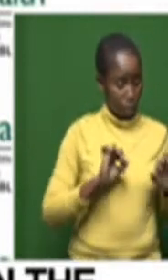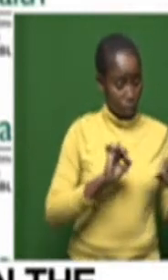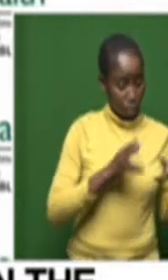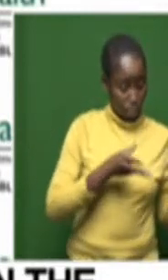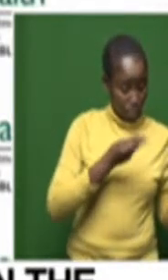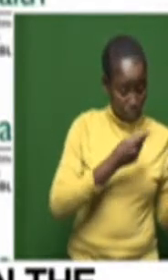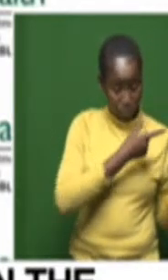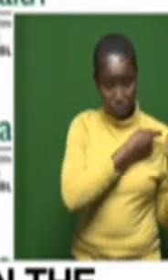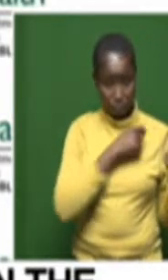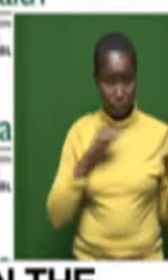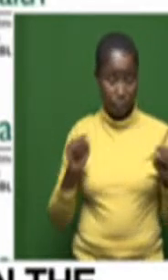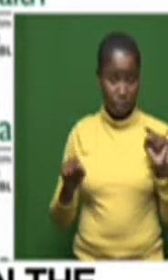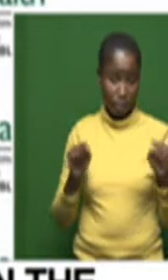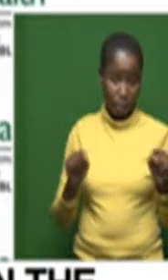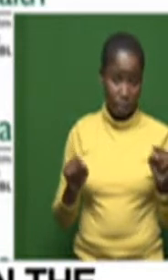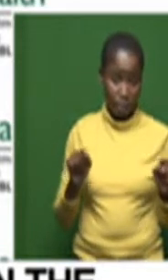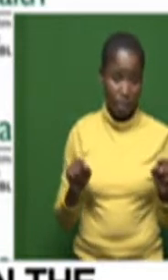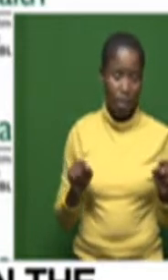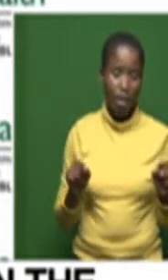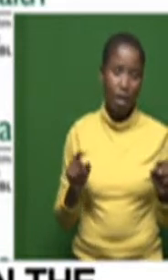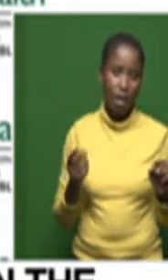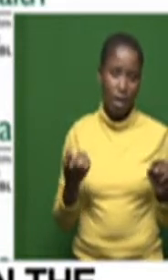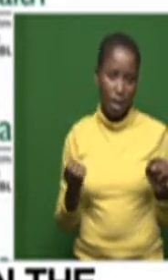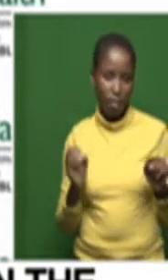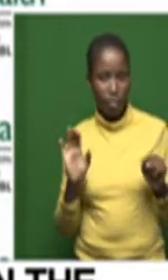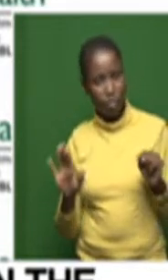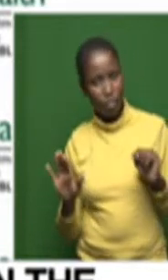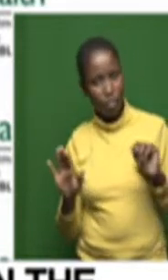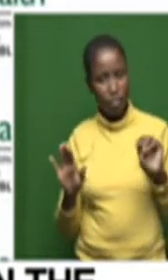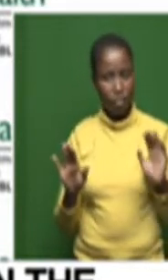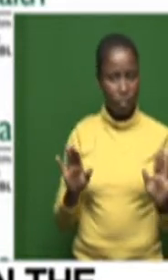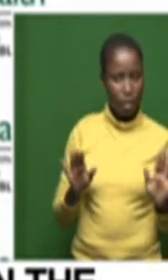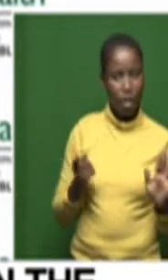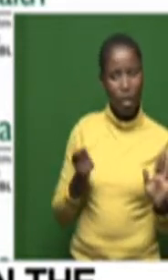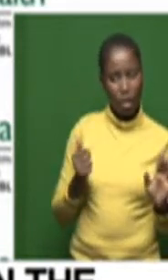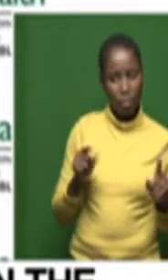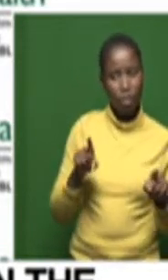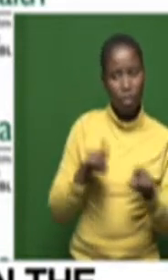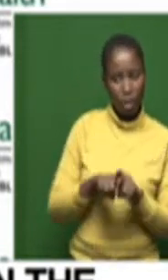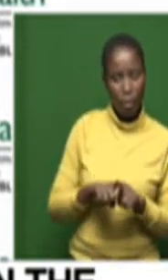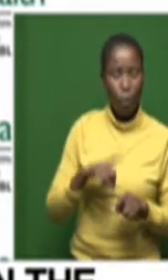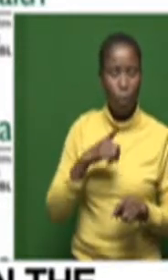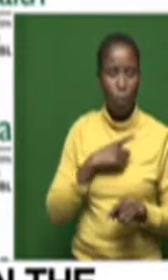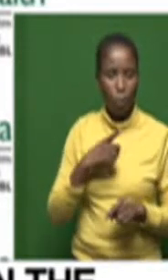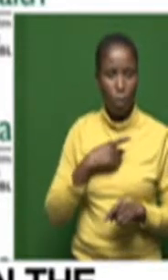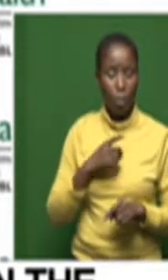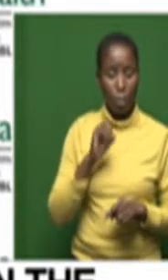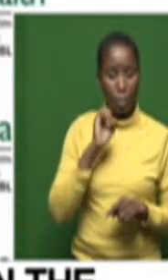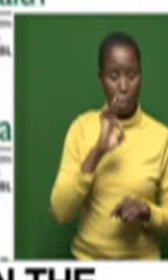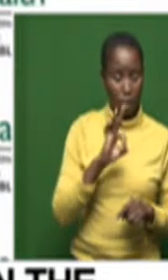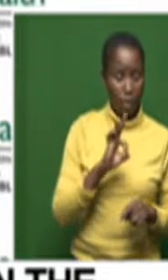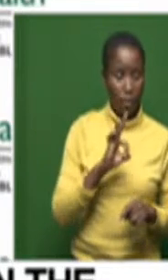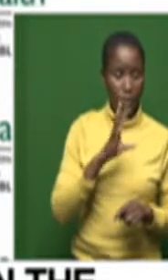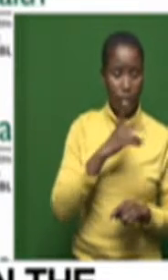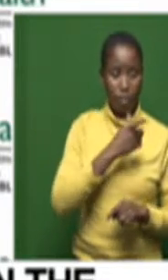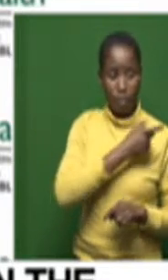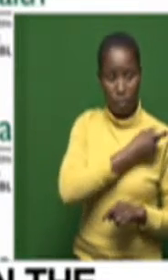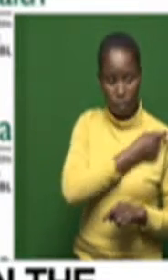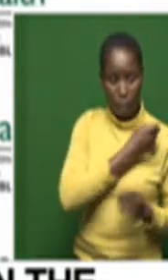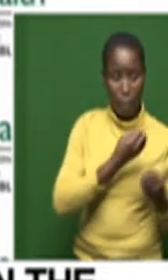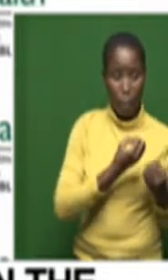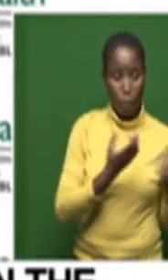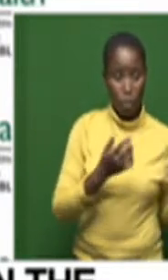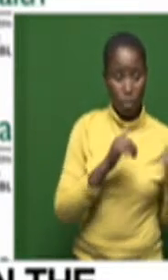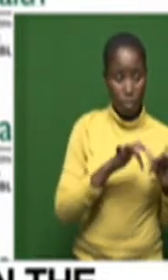the two sides of the same coin, in the sense that if you have immunity of the population,